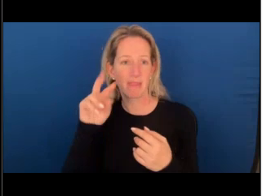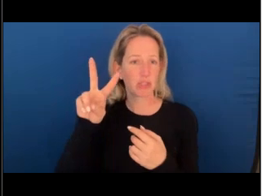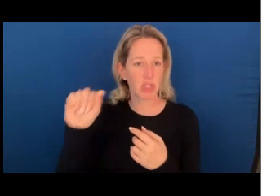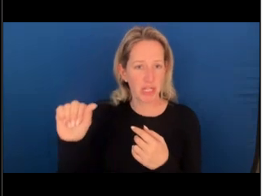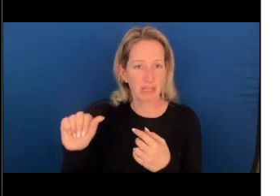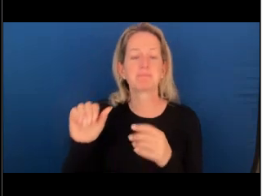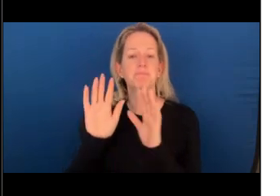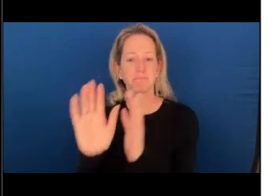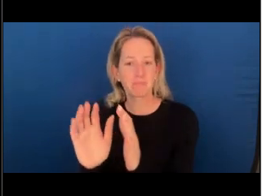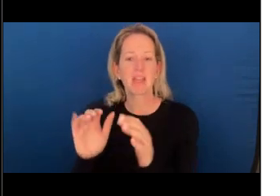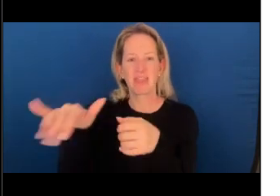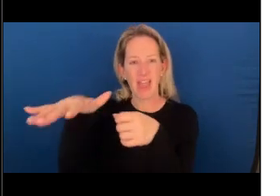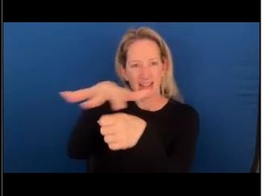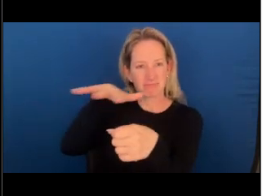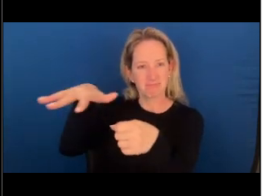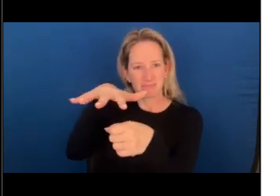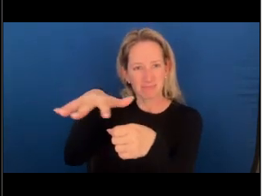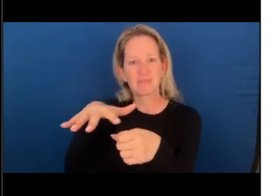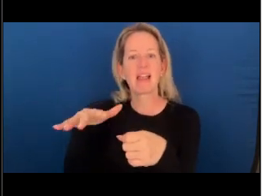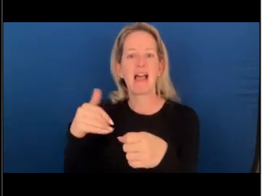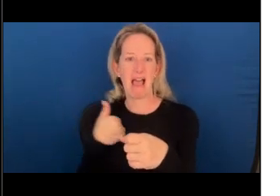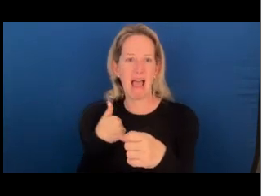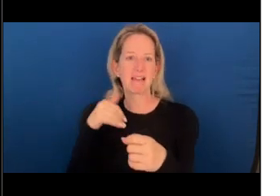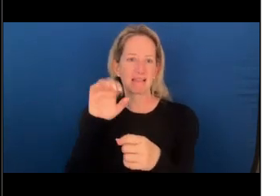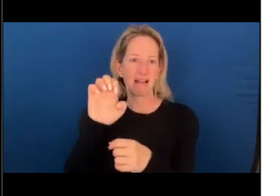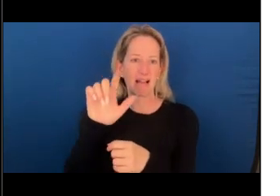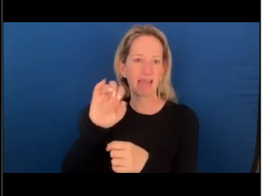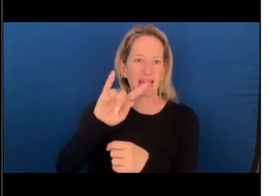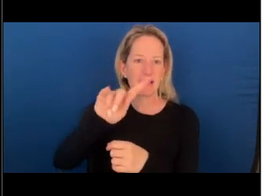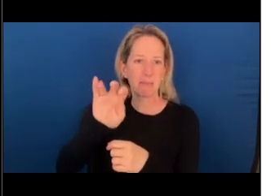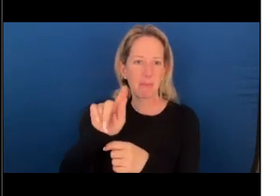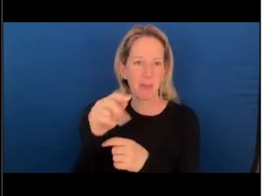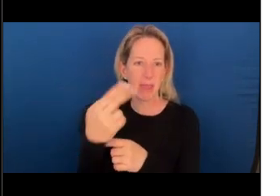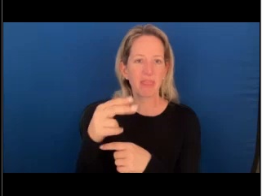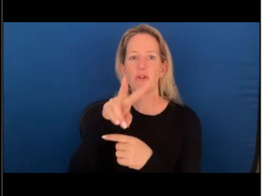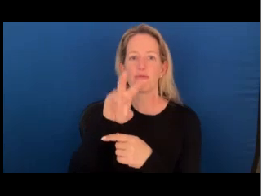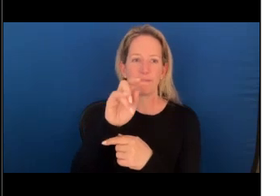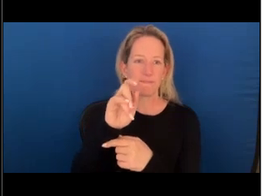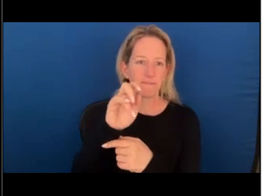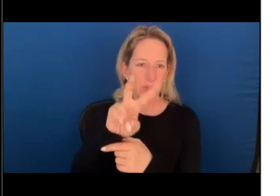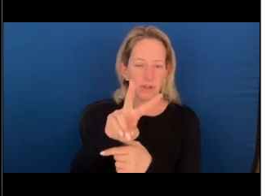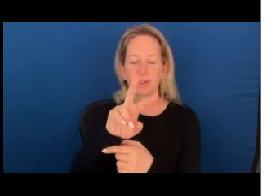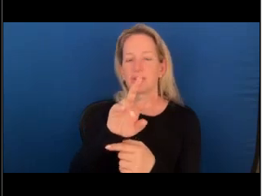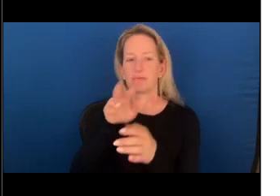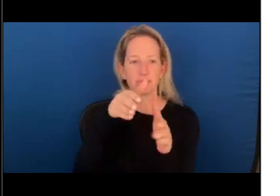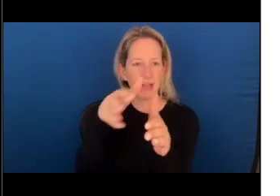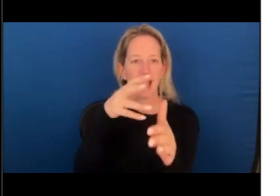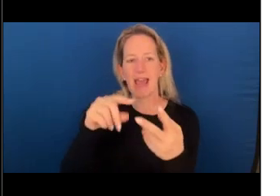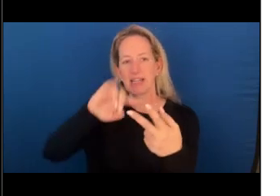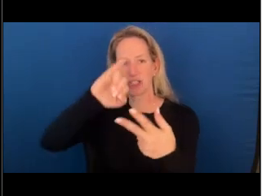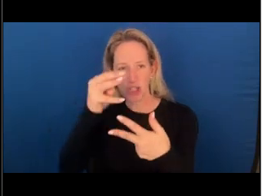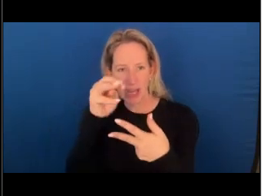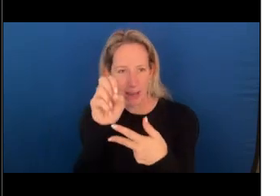focuses on this area that's surrounded by the Elizabeth River and James and Lafayette Rivers, which are major